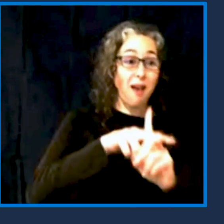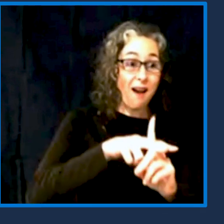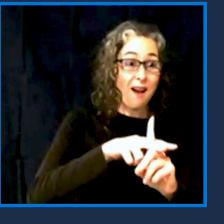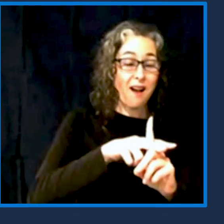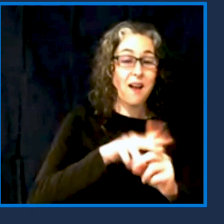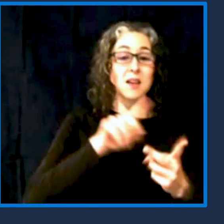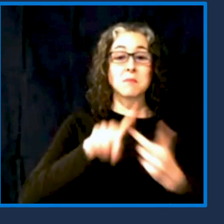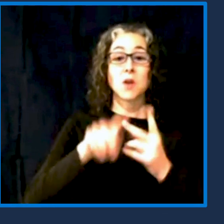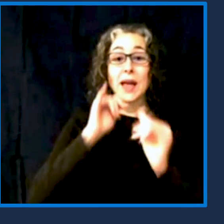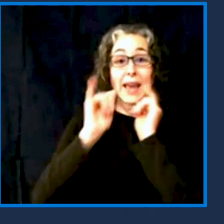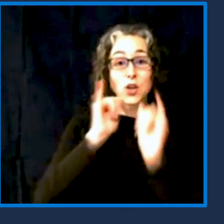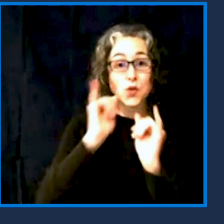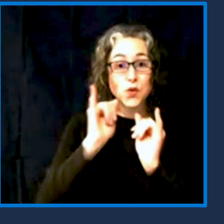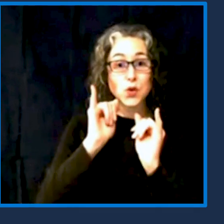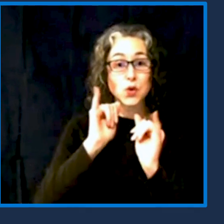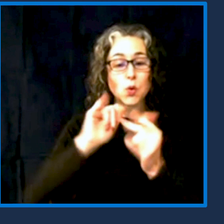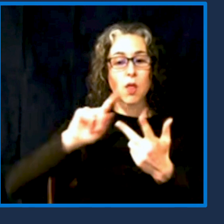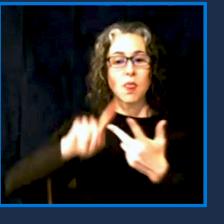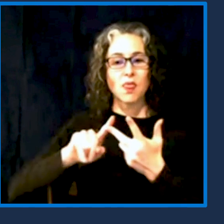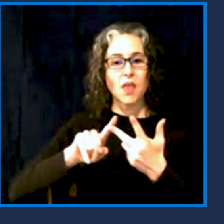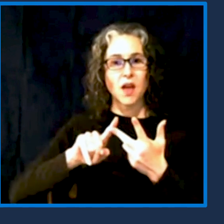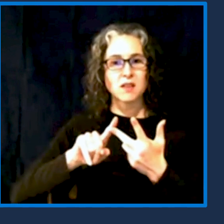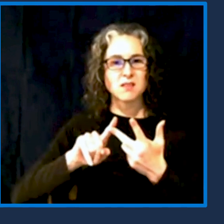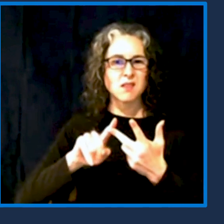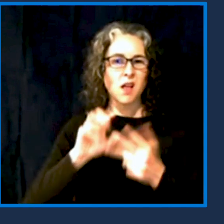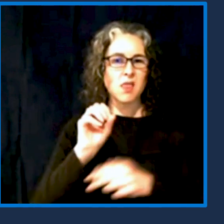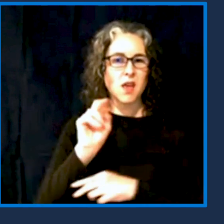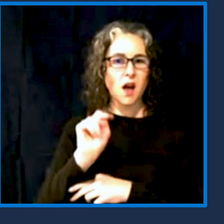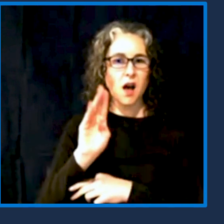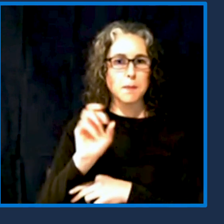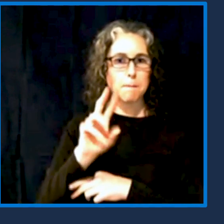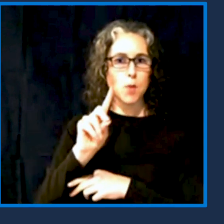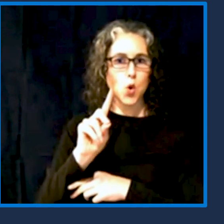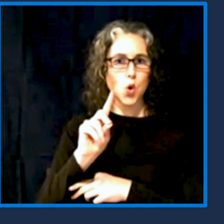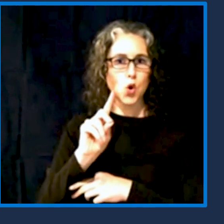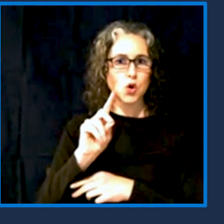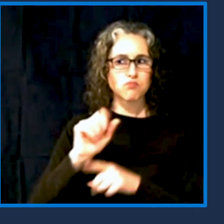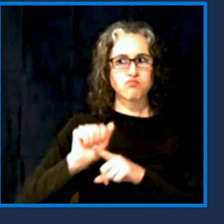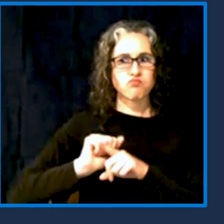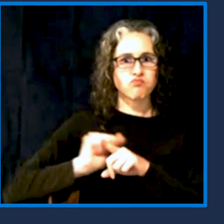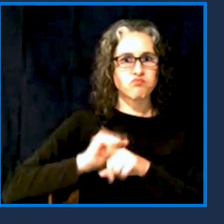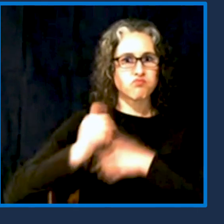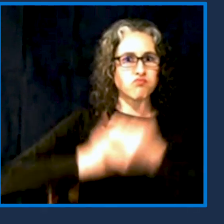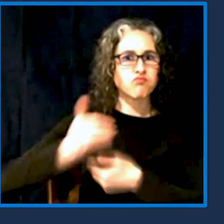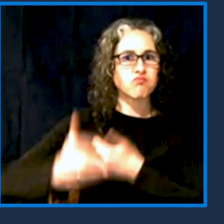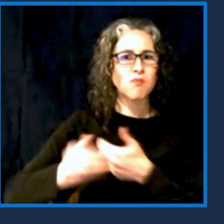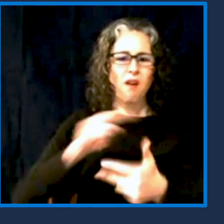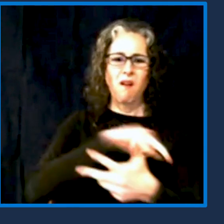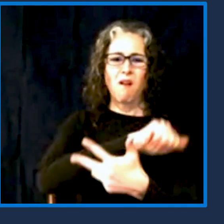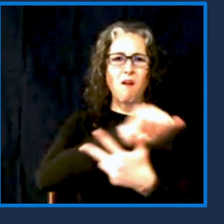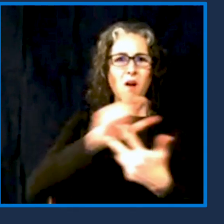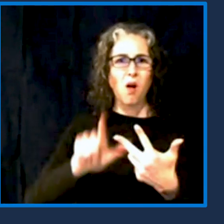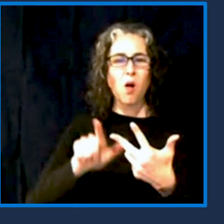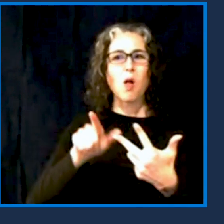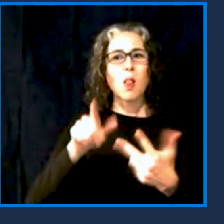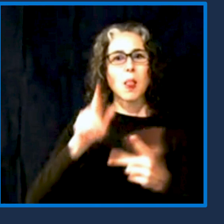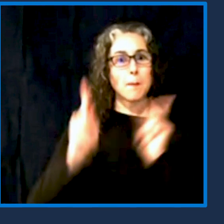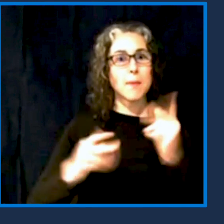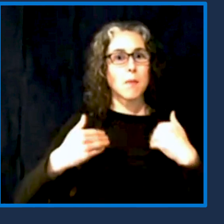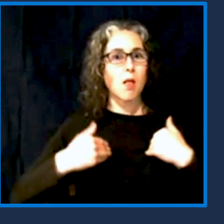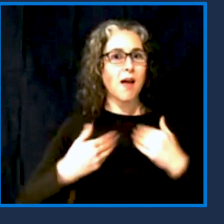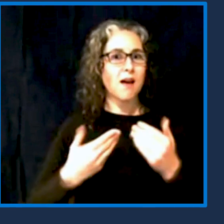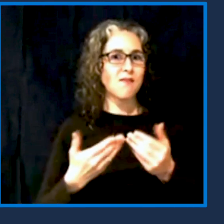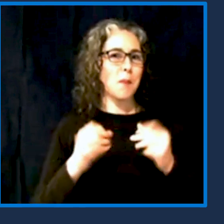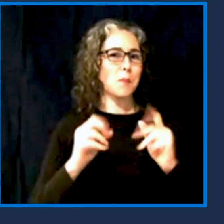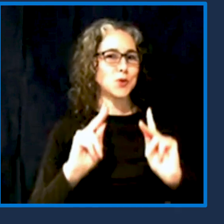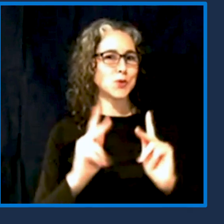going in for an interview, and then during their onboarding. It's critical that at all points within this process, they have an opportunity